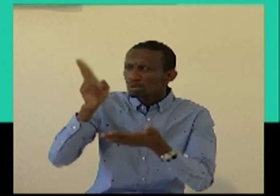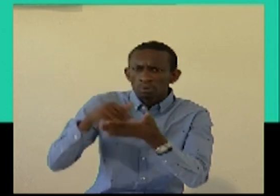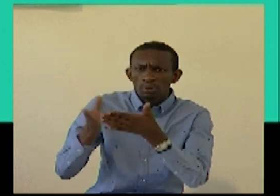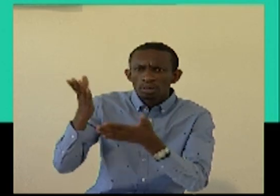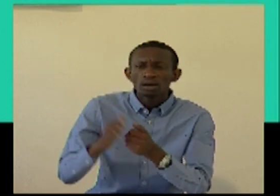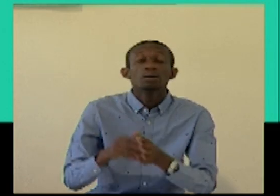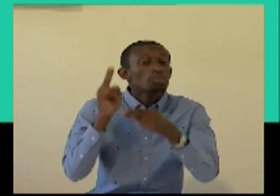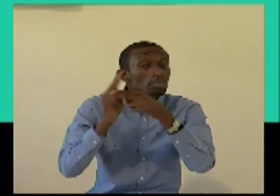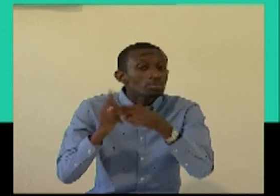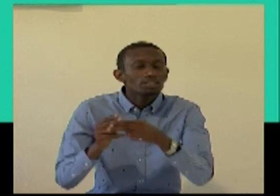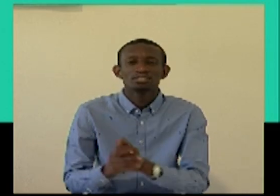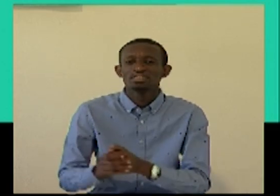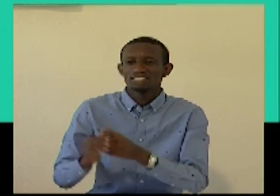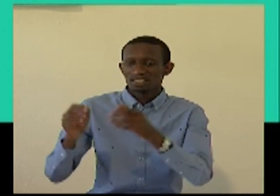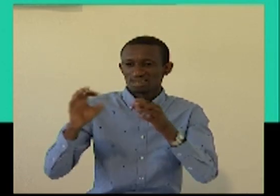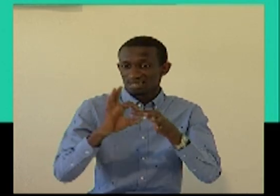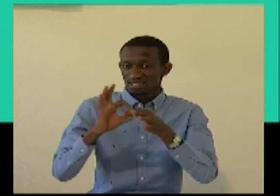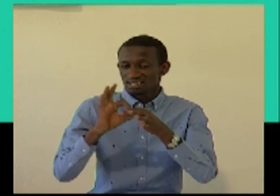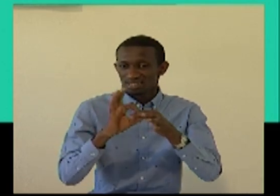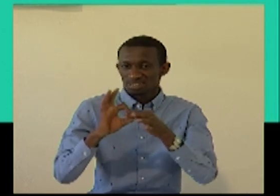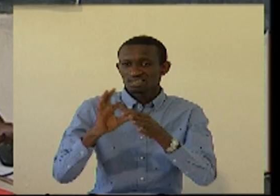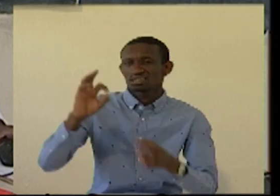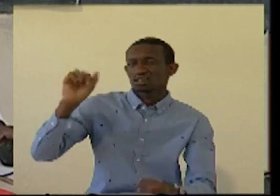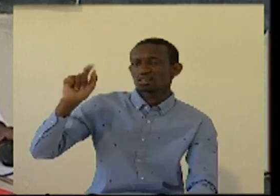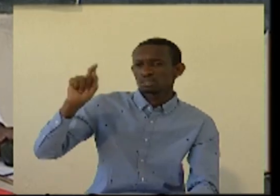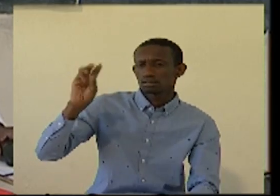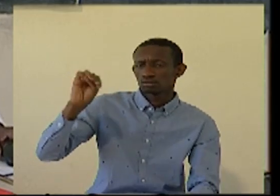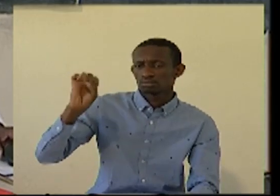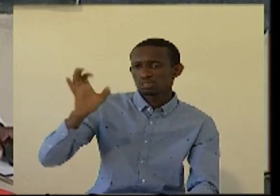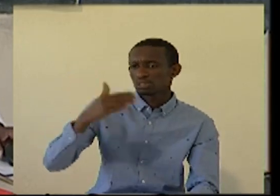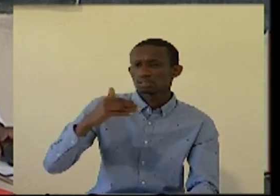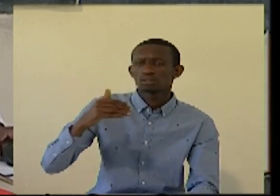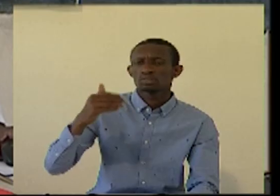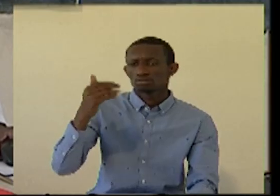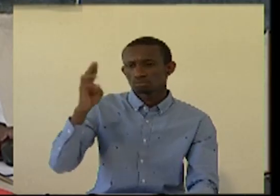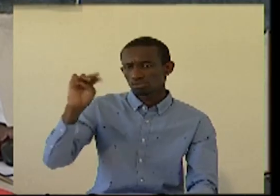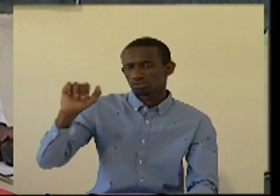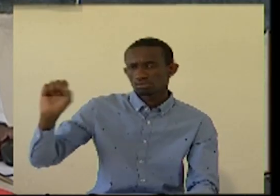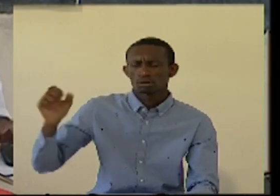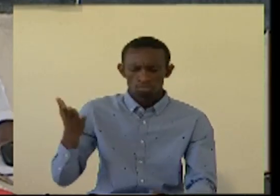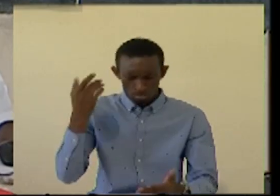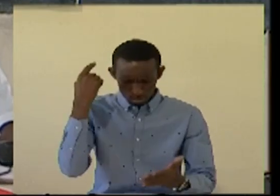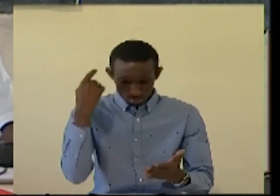mass. Atomic mass, it is because we have the atom, but why is it called relative?